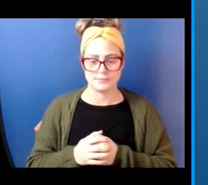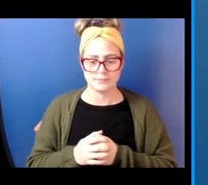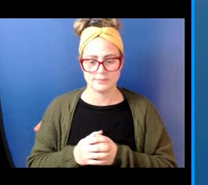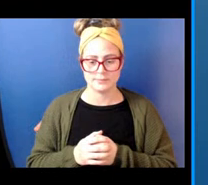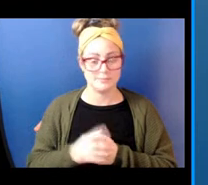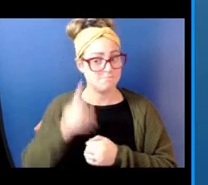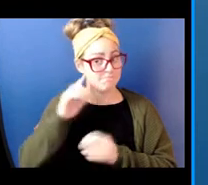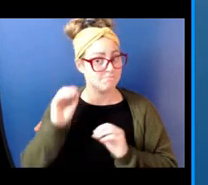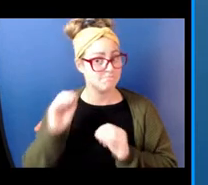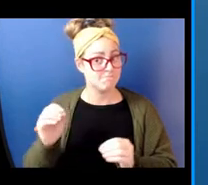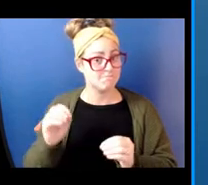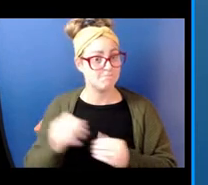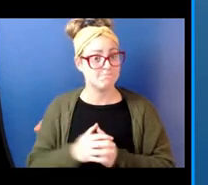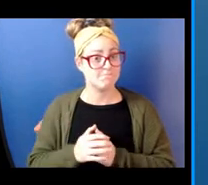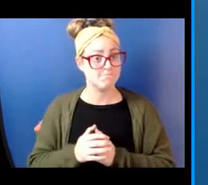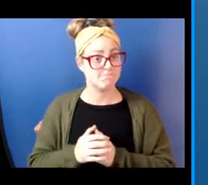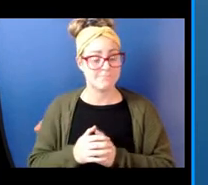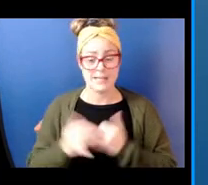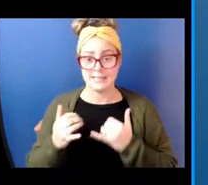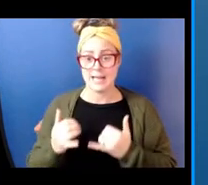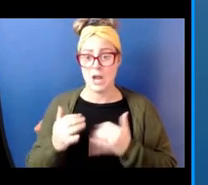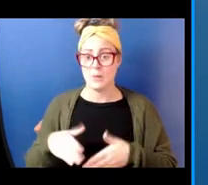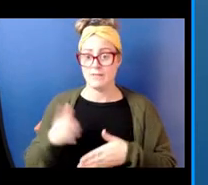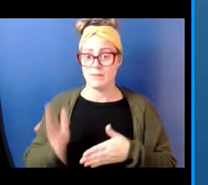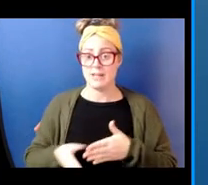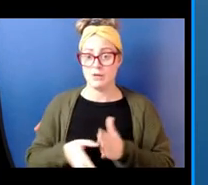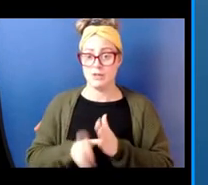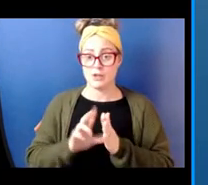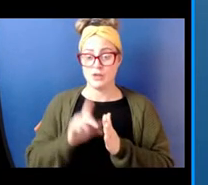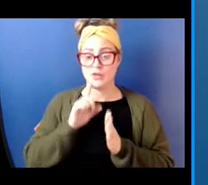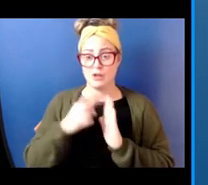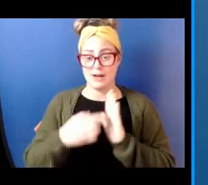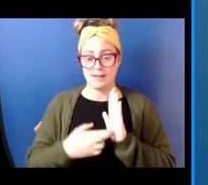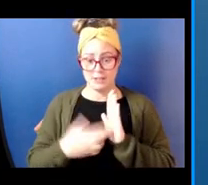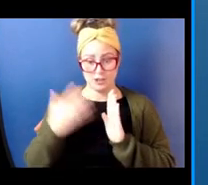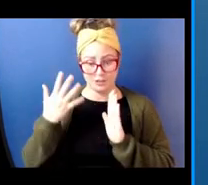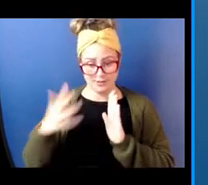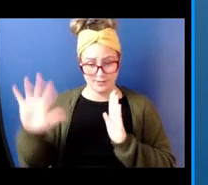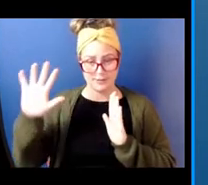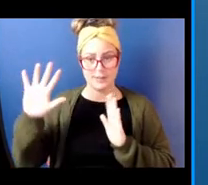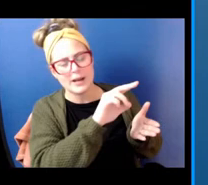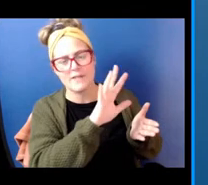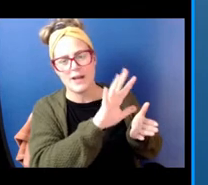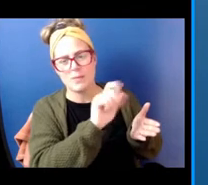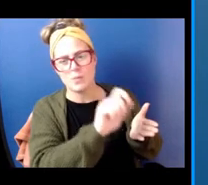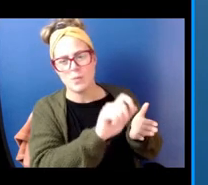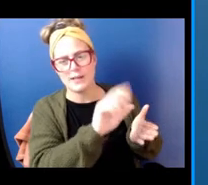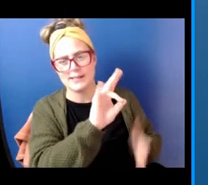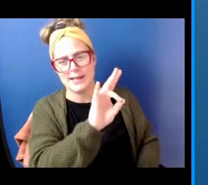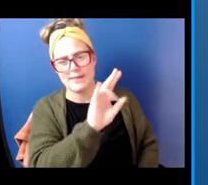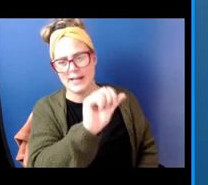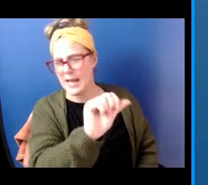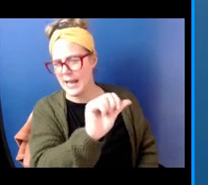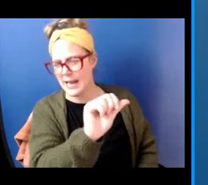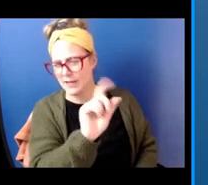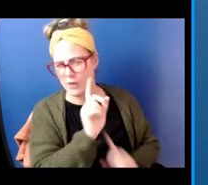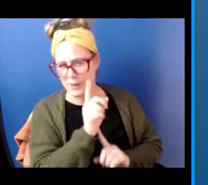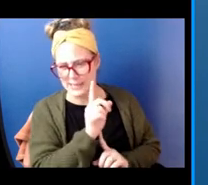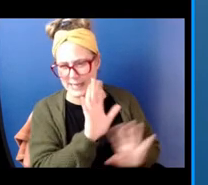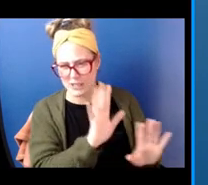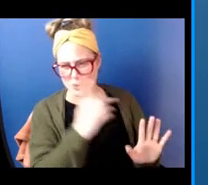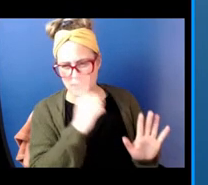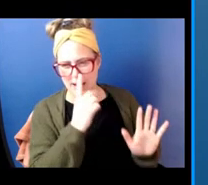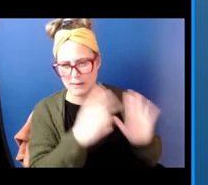hearing none we will we have now completed our review of the regulations we started our discussion we've specified the pages